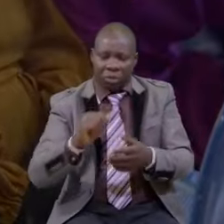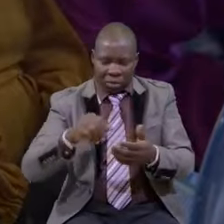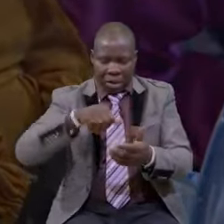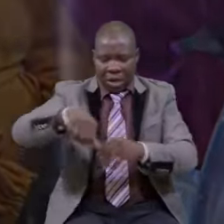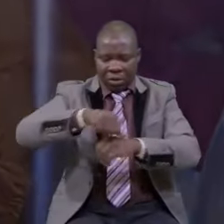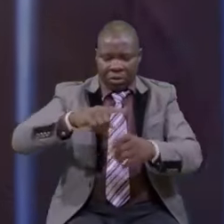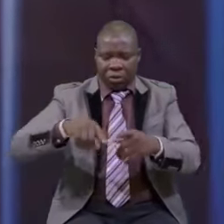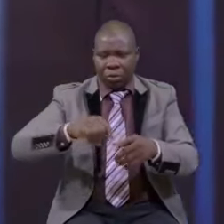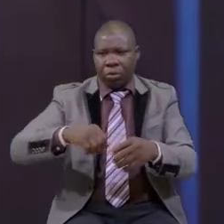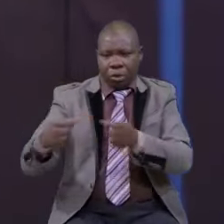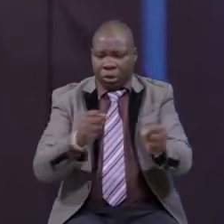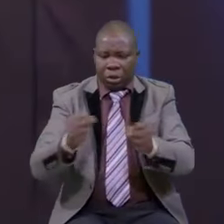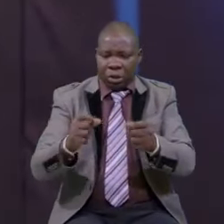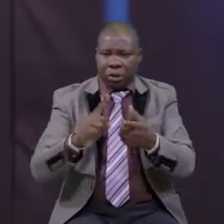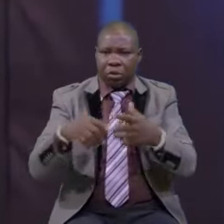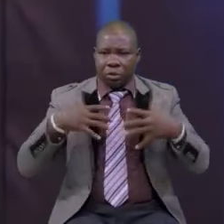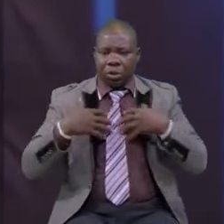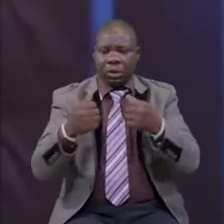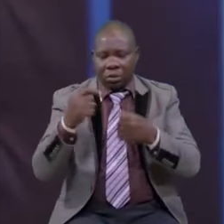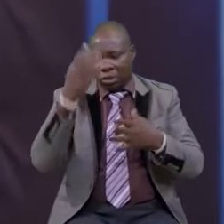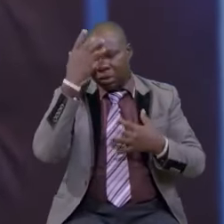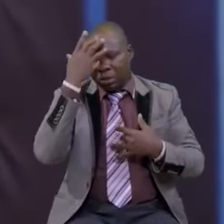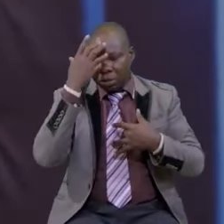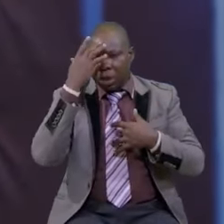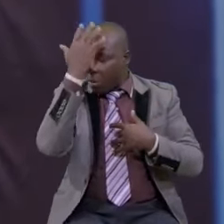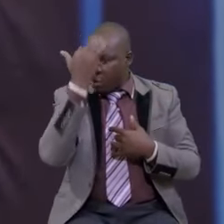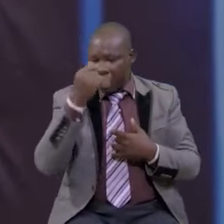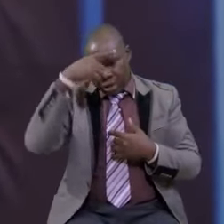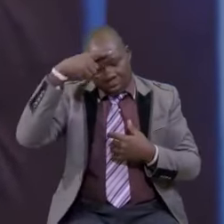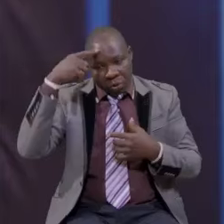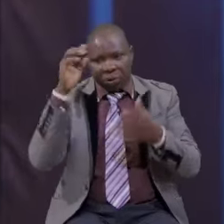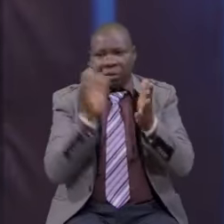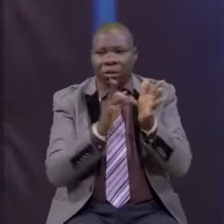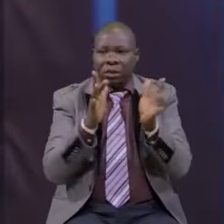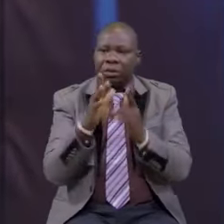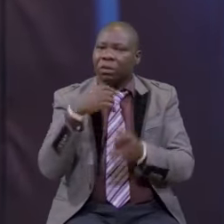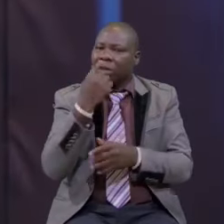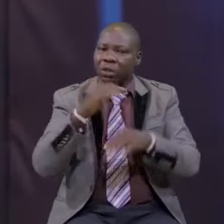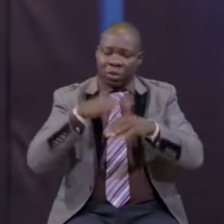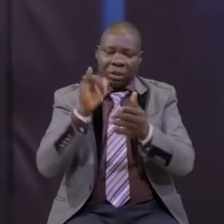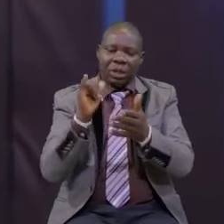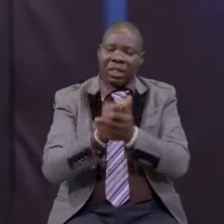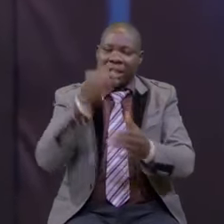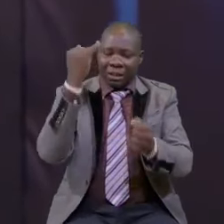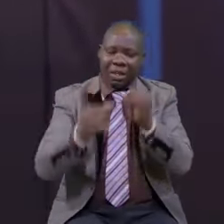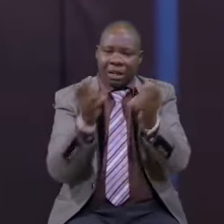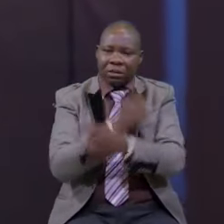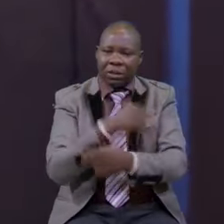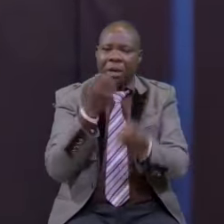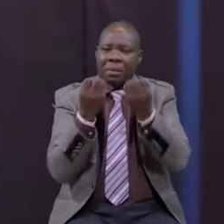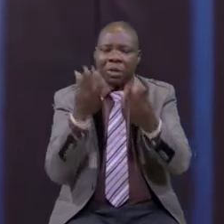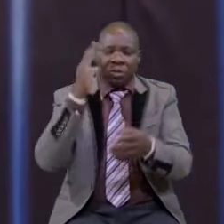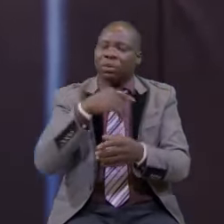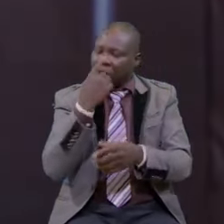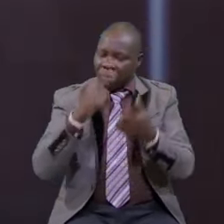or anointing just to heal the sick. Why? Because Jesus said on that final day, many will say unto me,